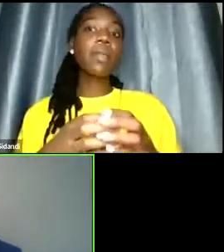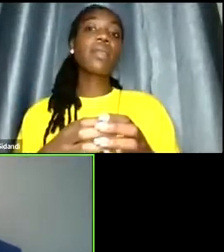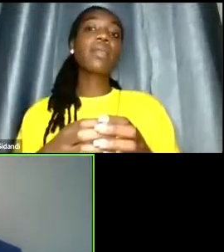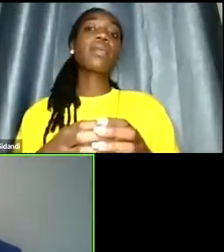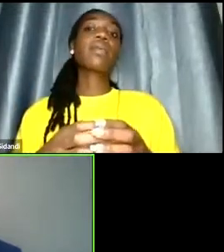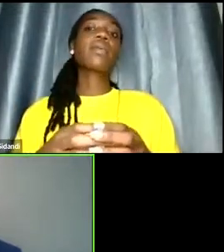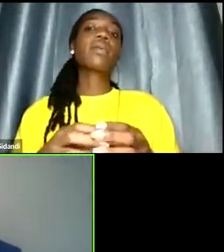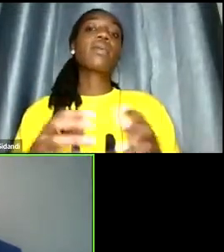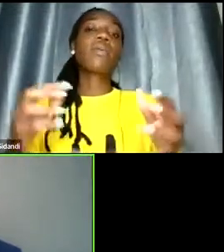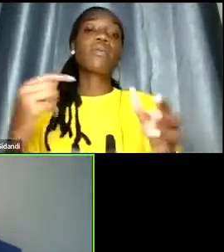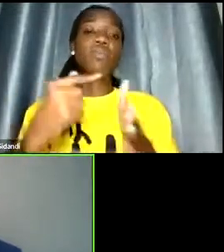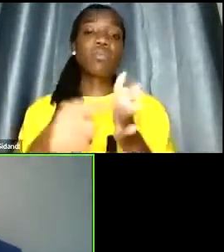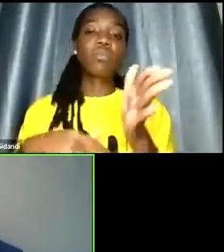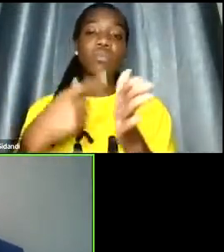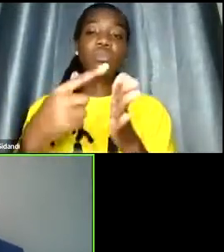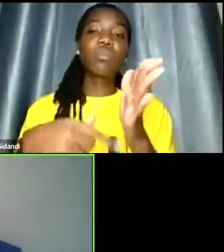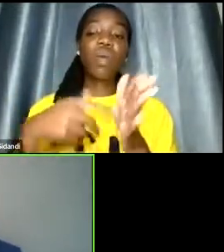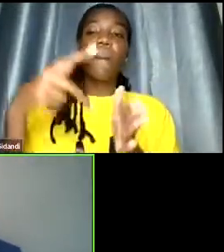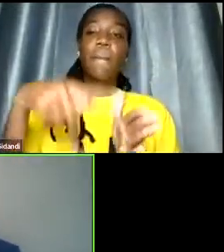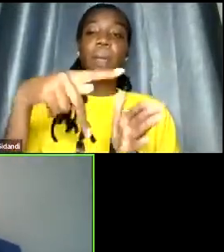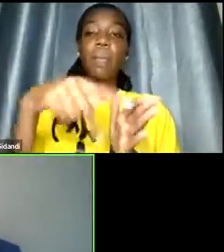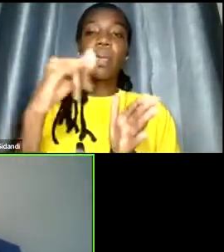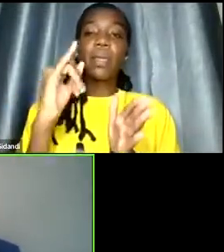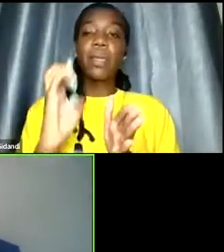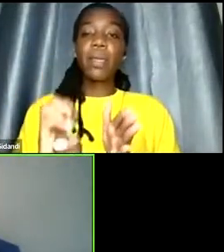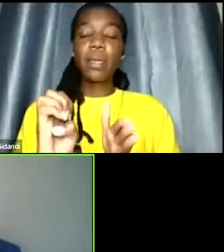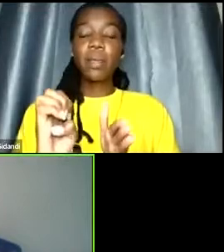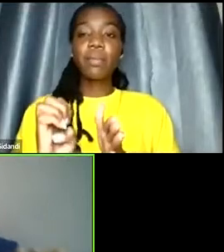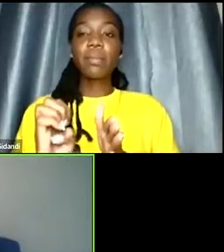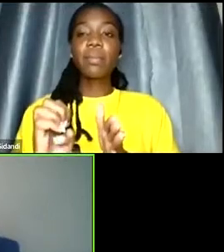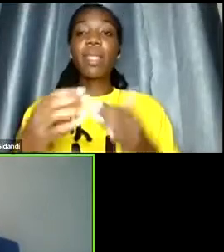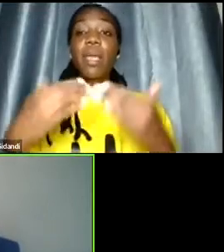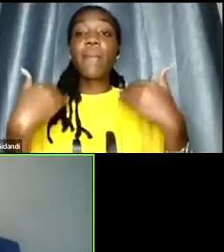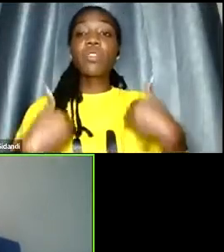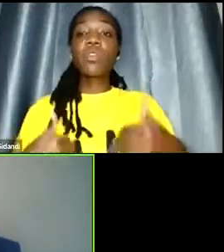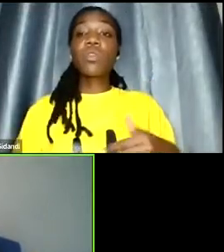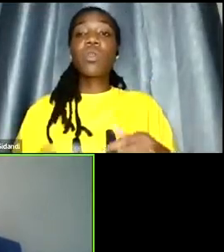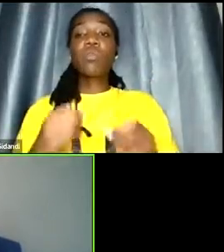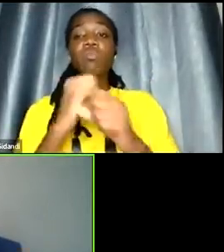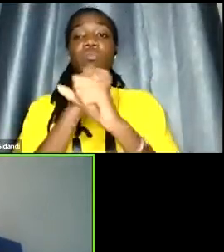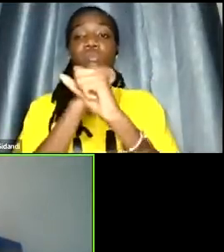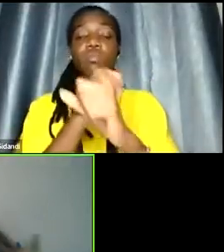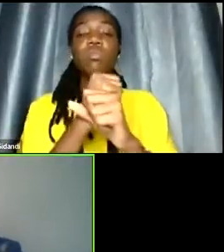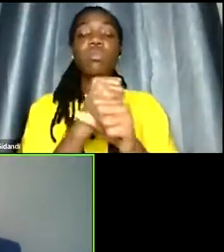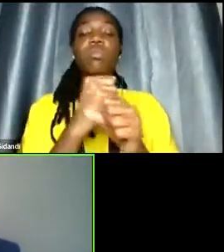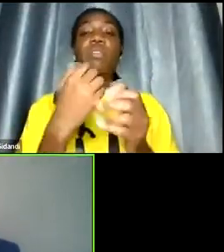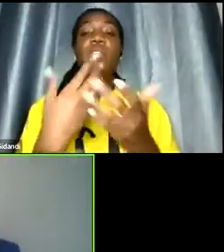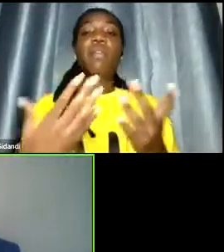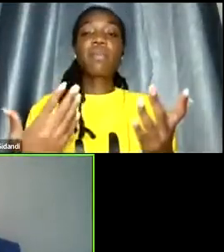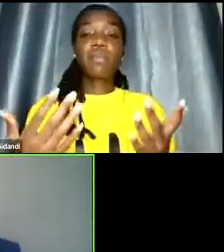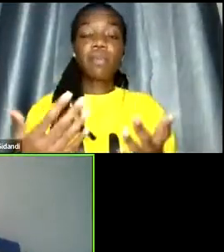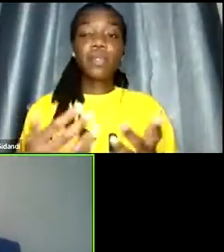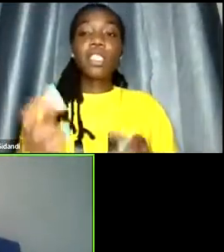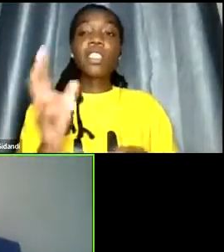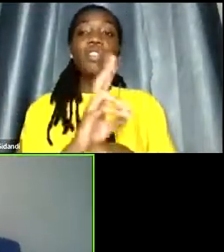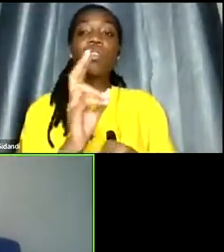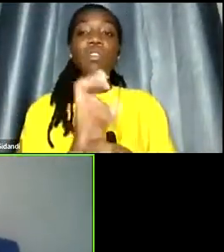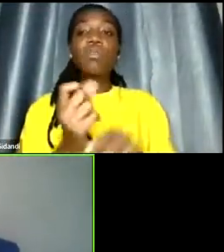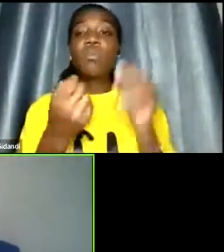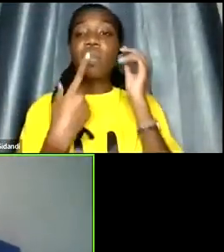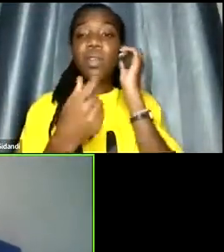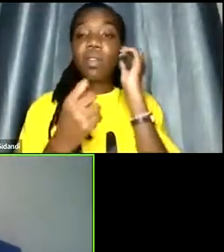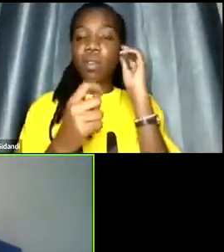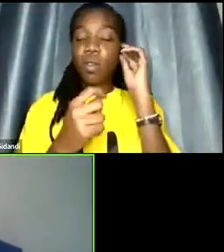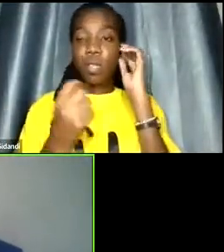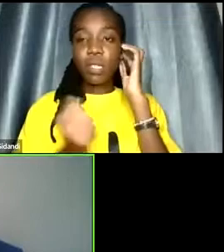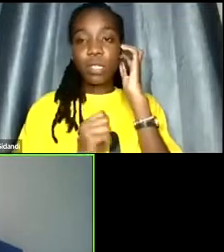PPEs, private protective equipment, personal protective equipment, which was used by medical staff to dress up when they're